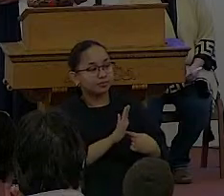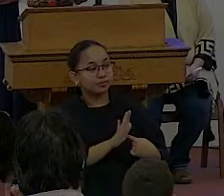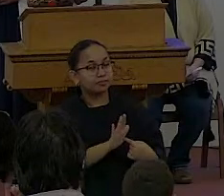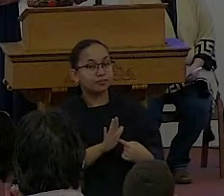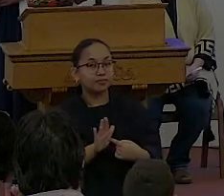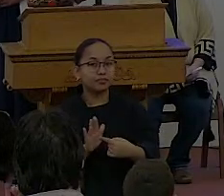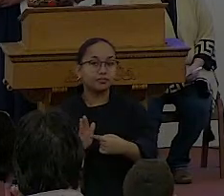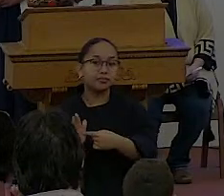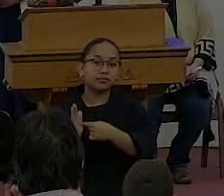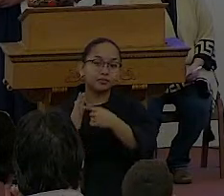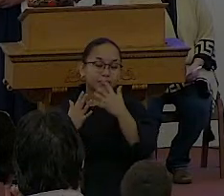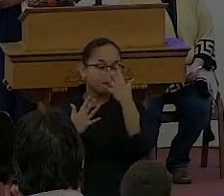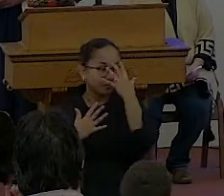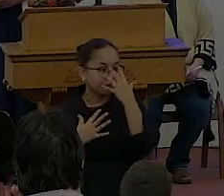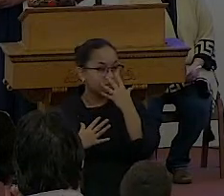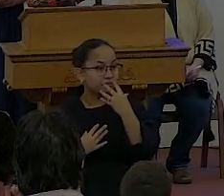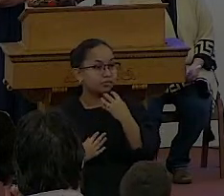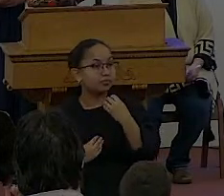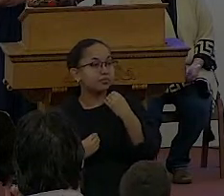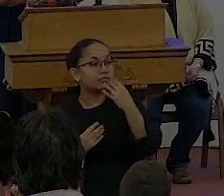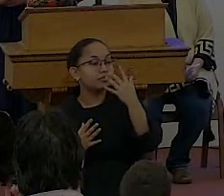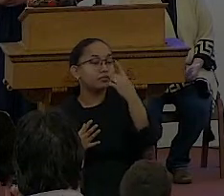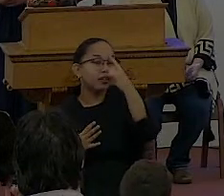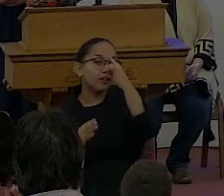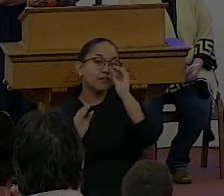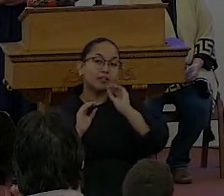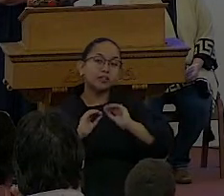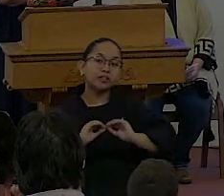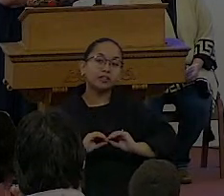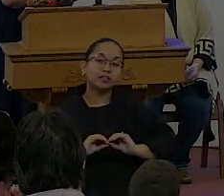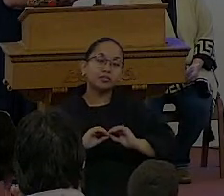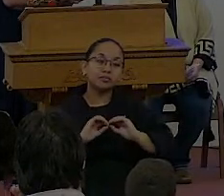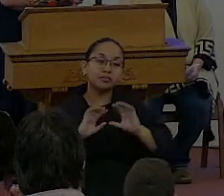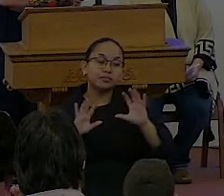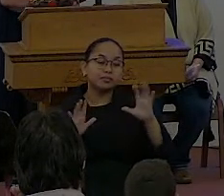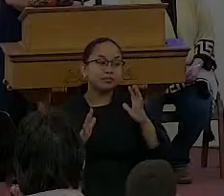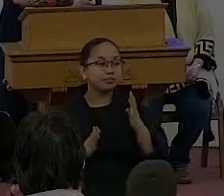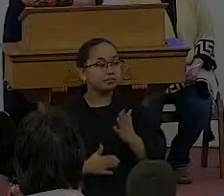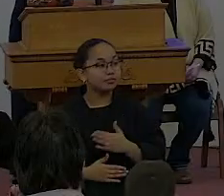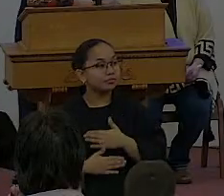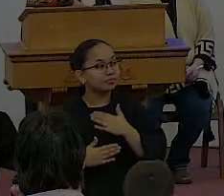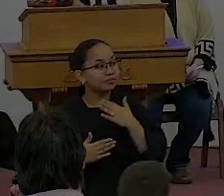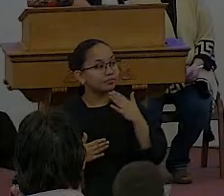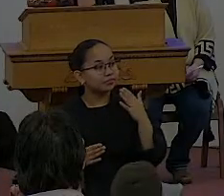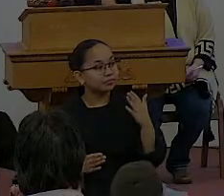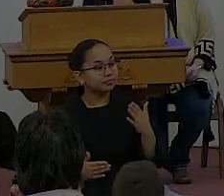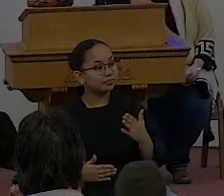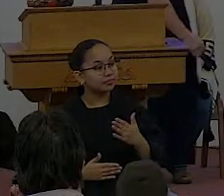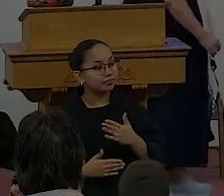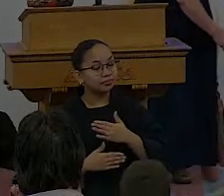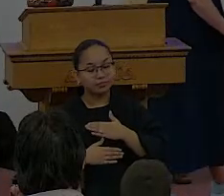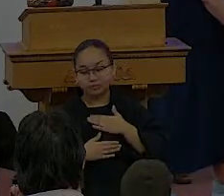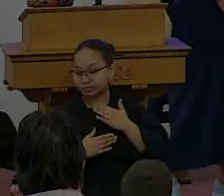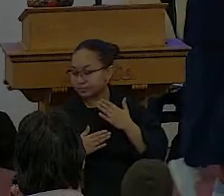show to us beauty, vision, and